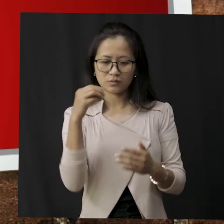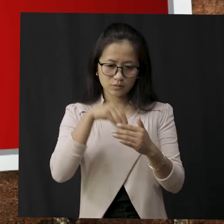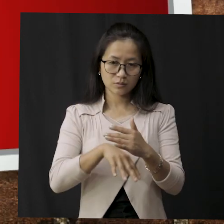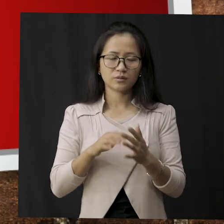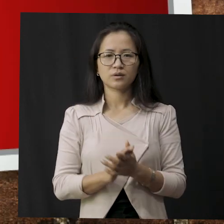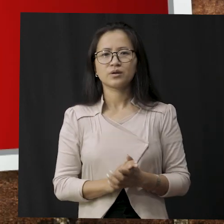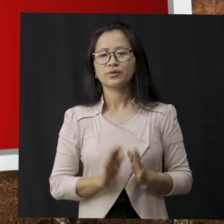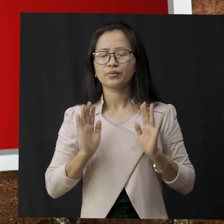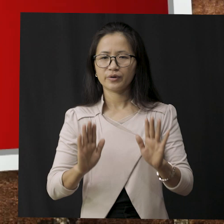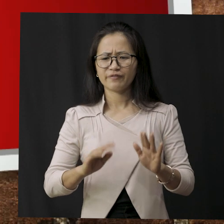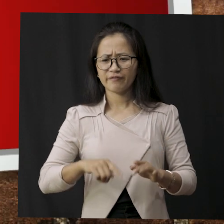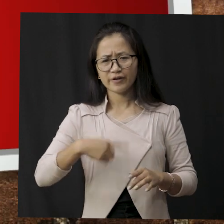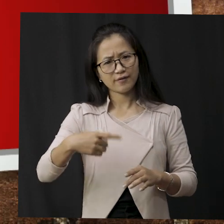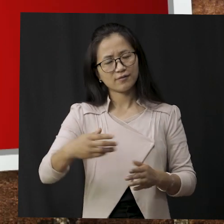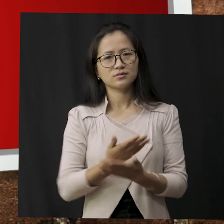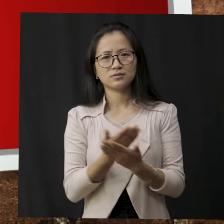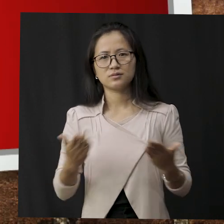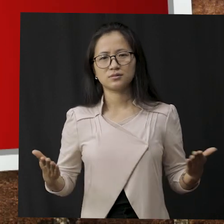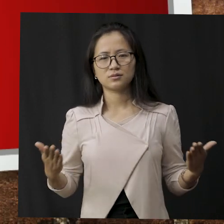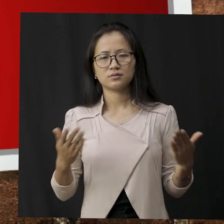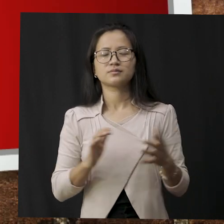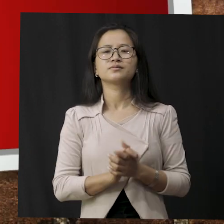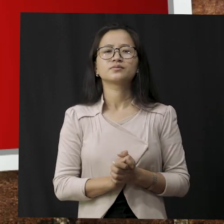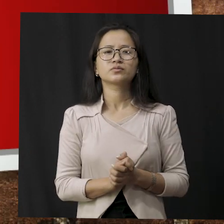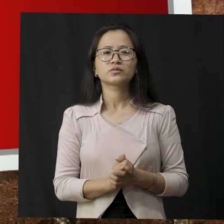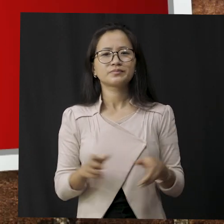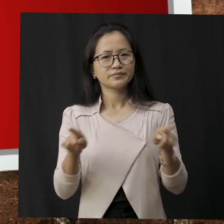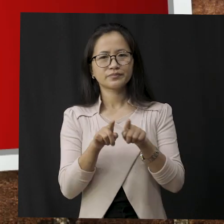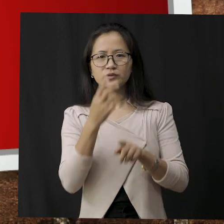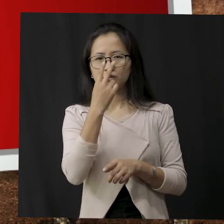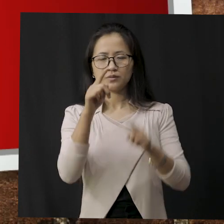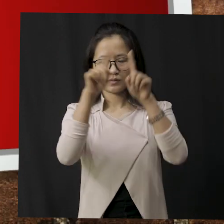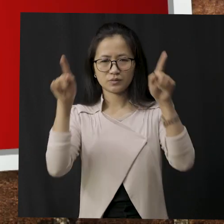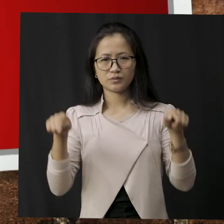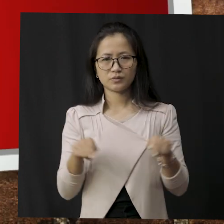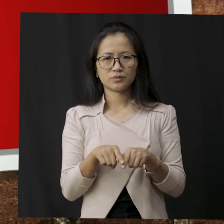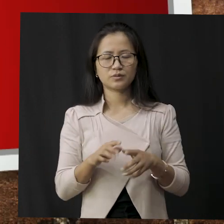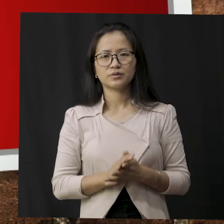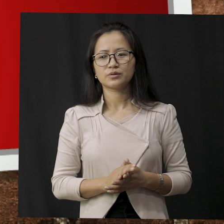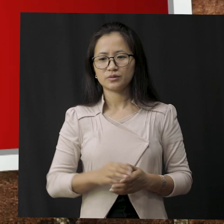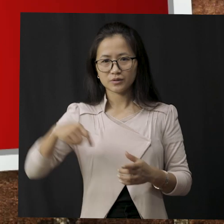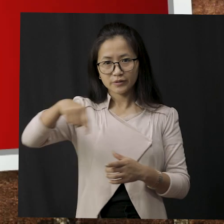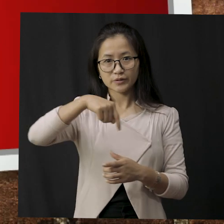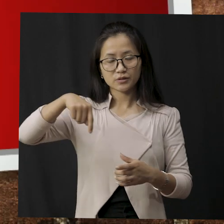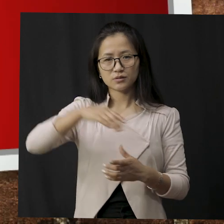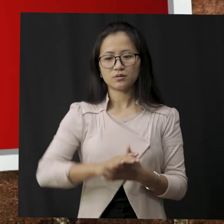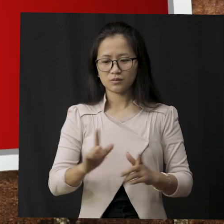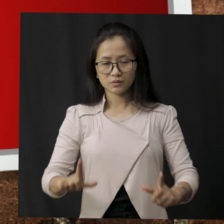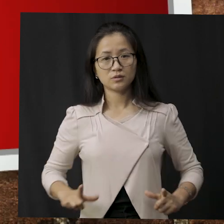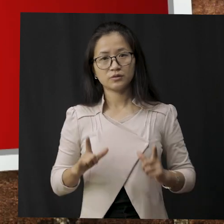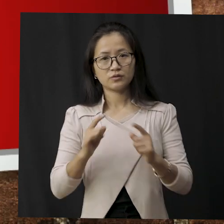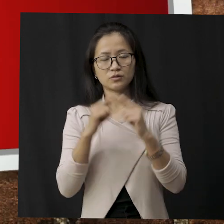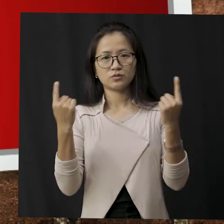have everything inside. Inside this caravan, it is like this. Here we can see the kitchen. We also have a living